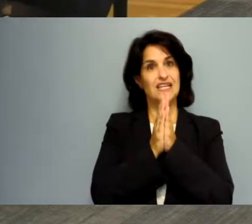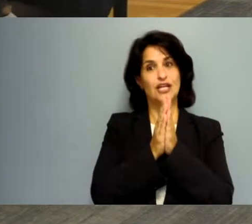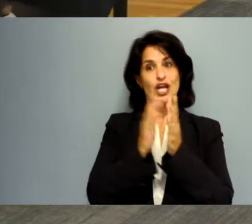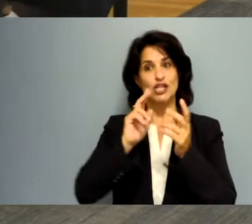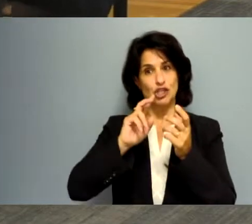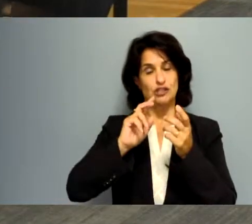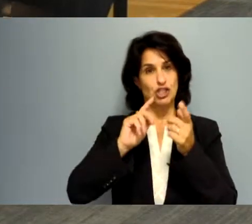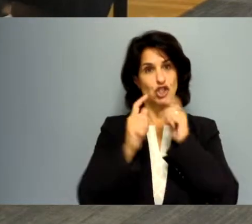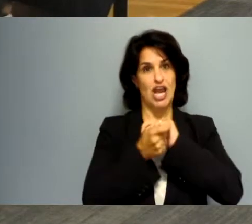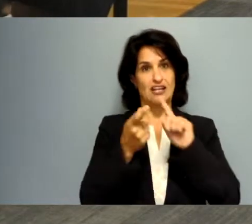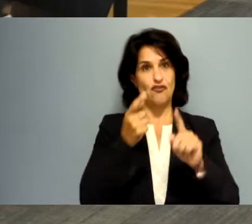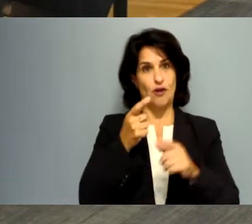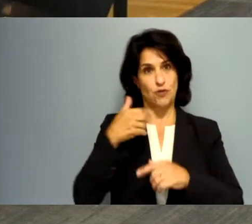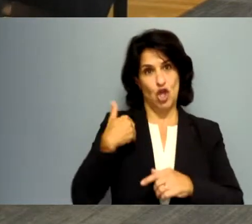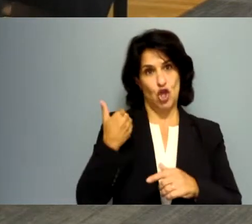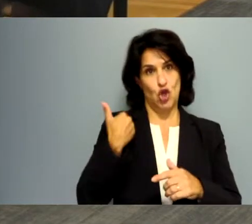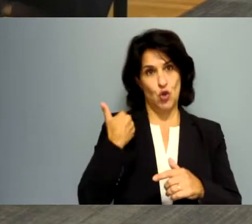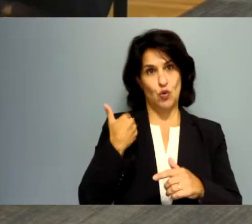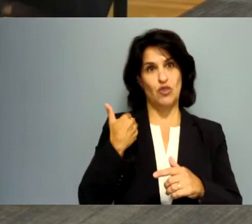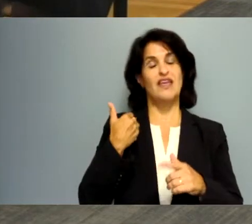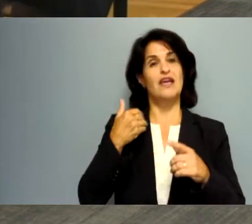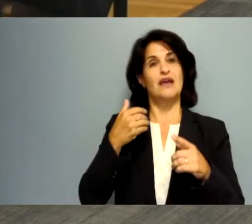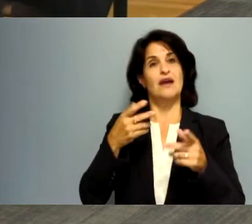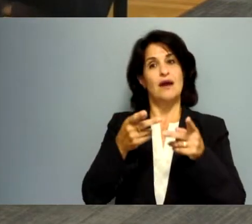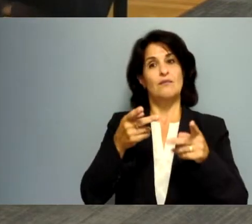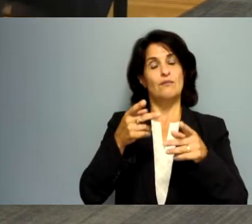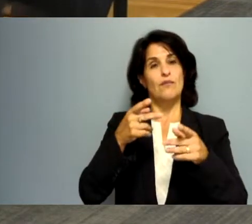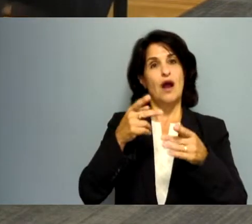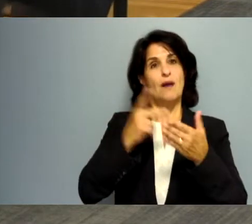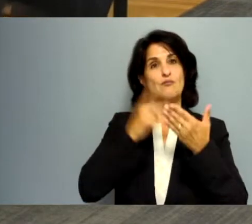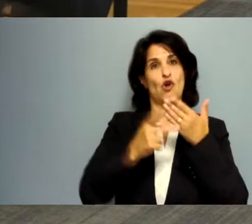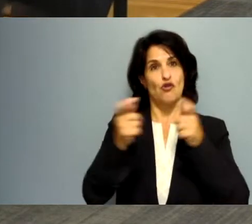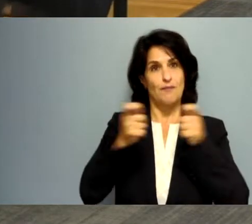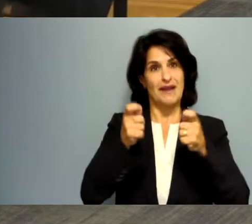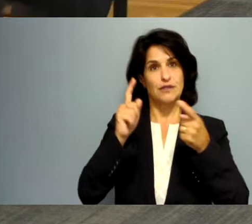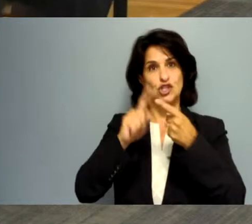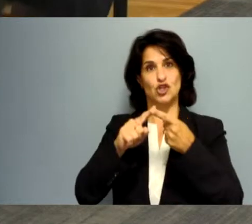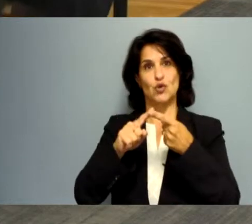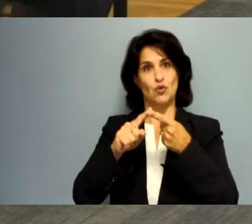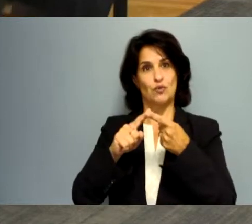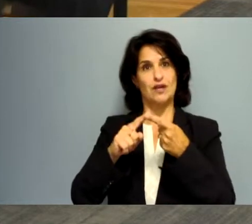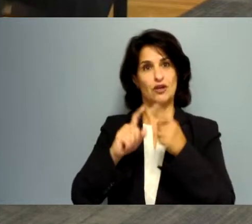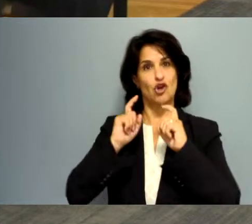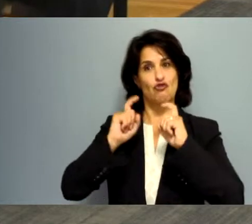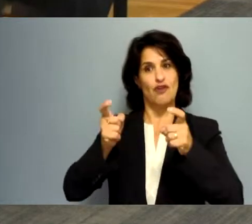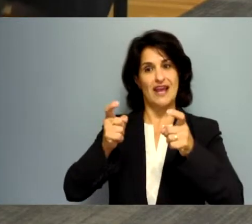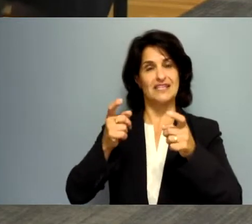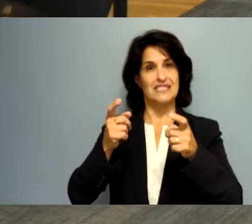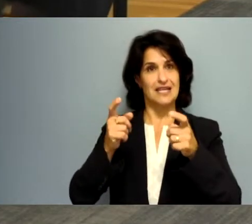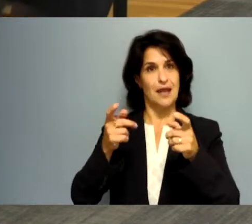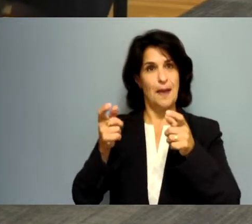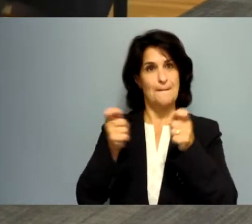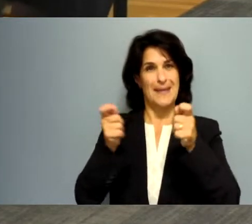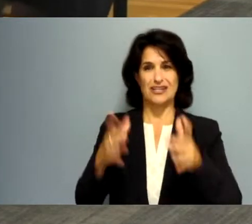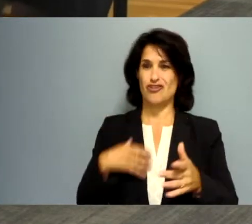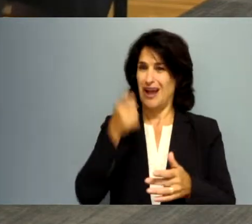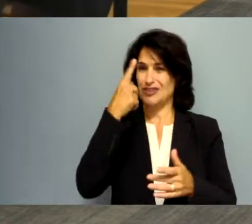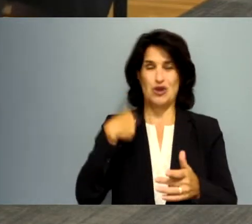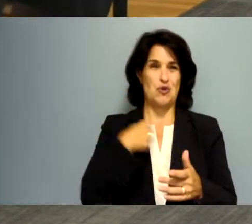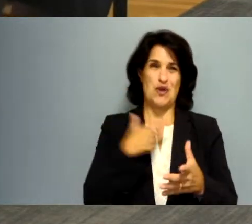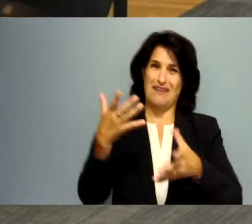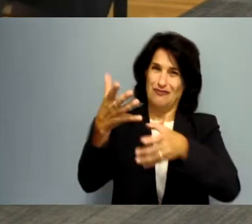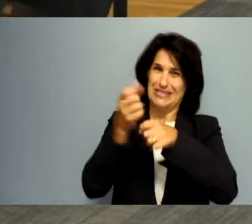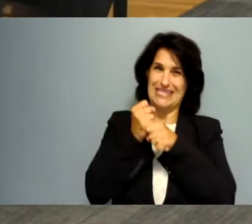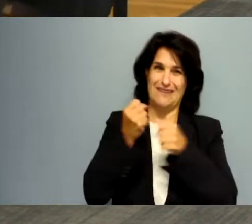Manager position to Grants Manager. Over the past couple of years, we've received such an influx of adult funding